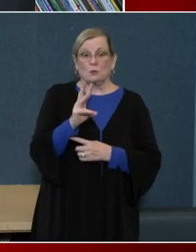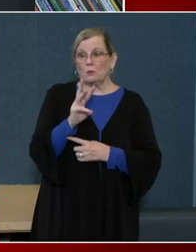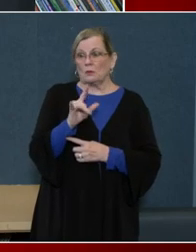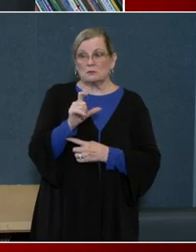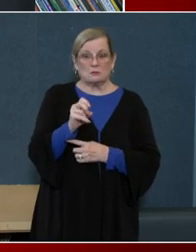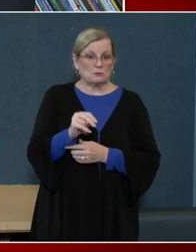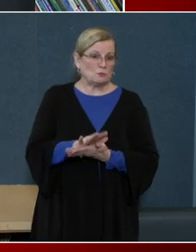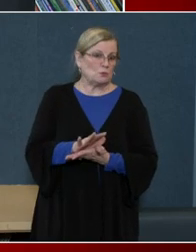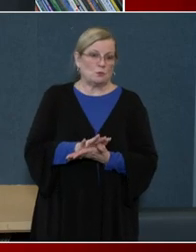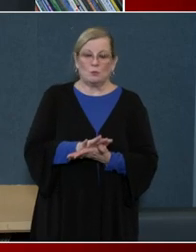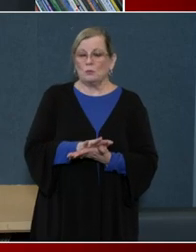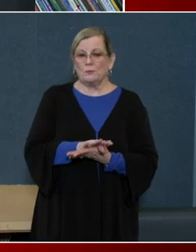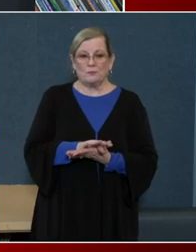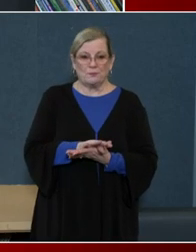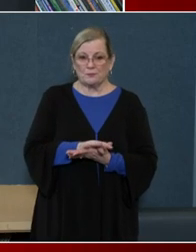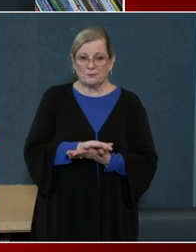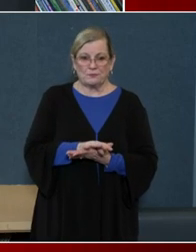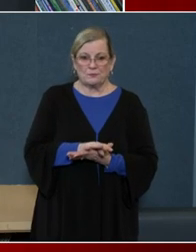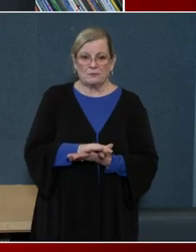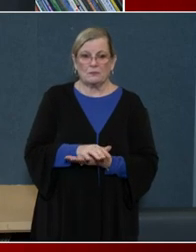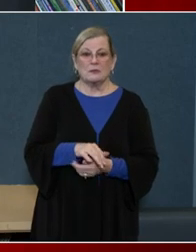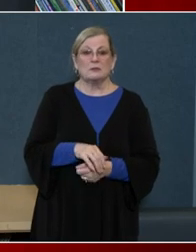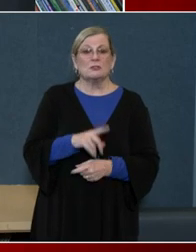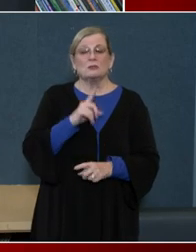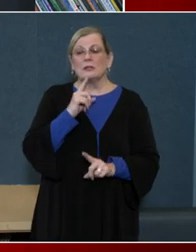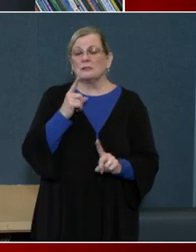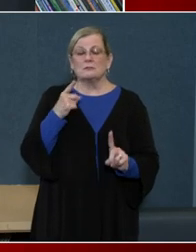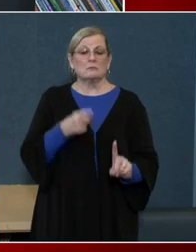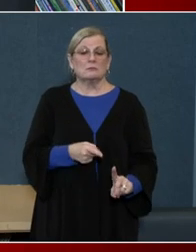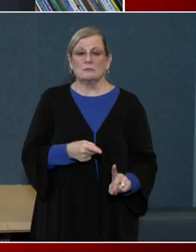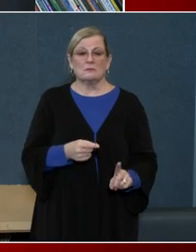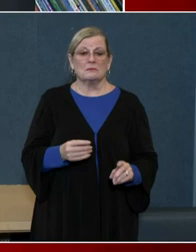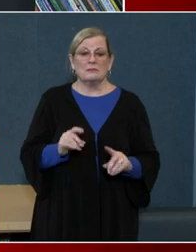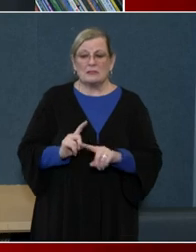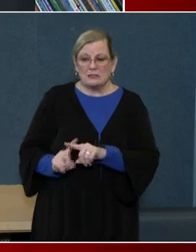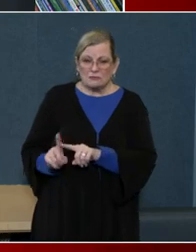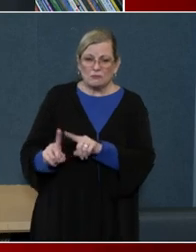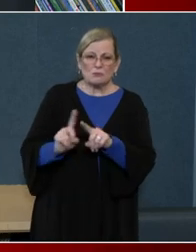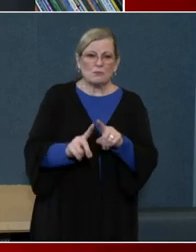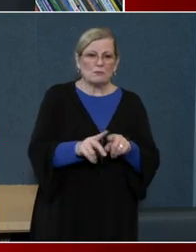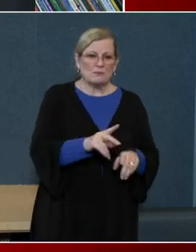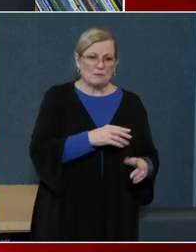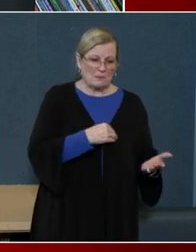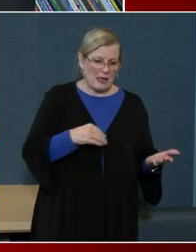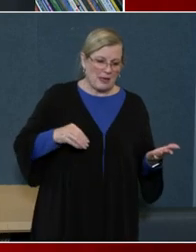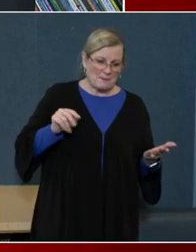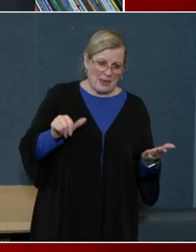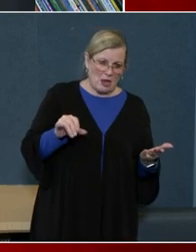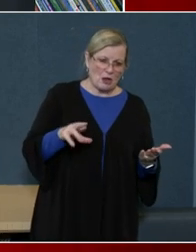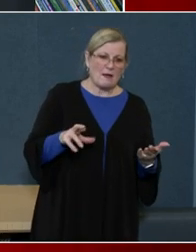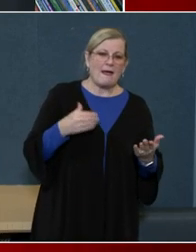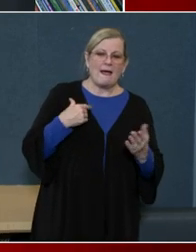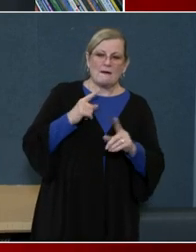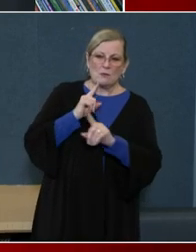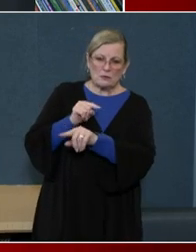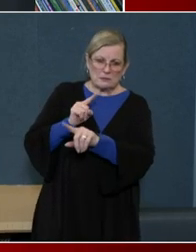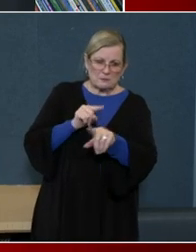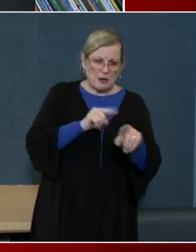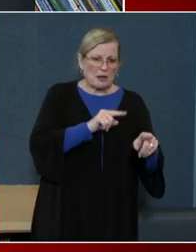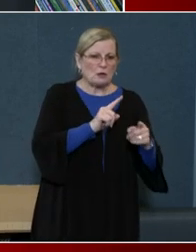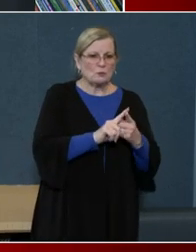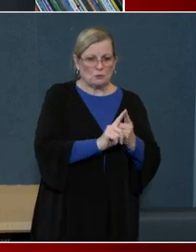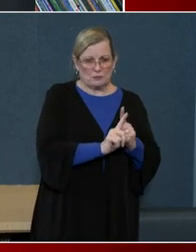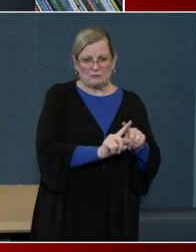It is too soon for the council to have acted on the mayor's FACES report. That's why it doesn't go as far as